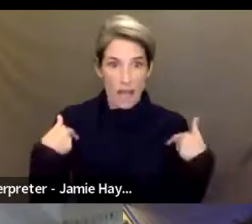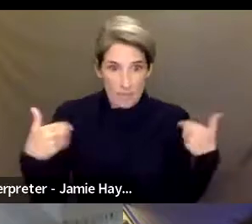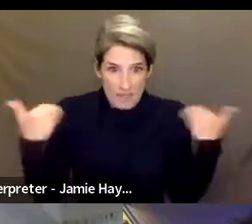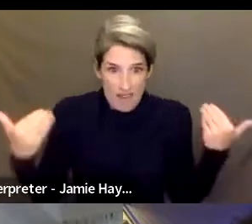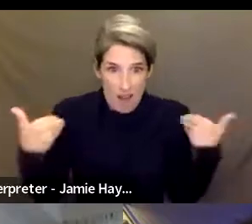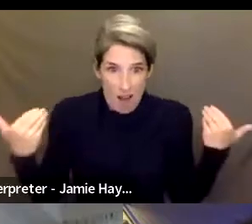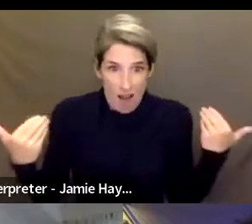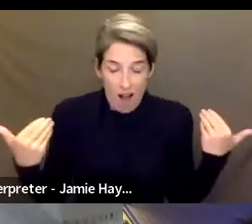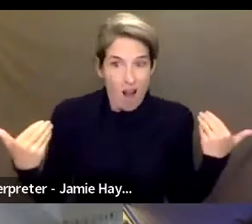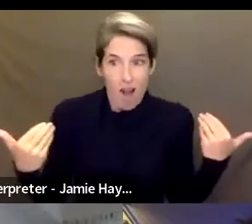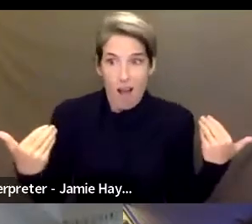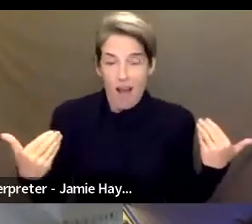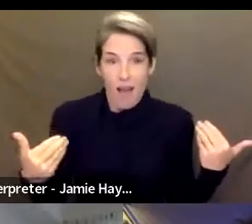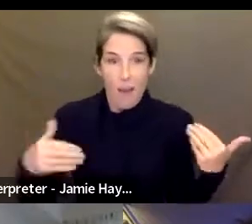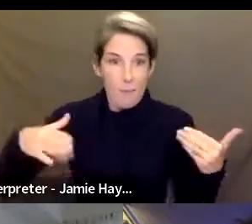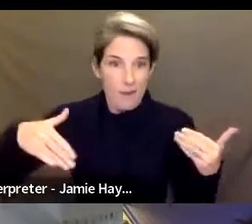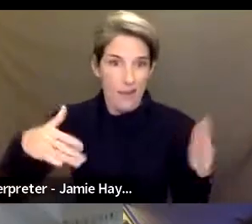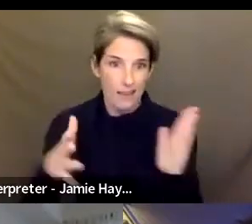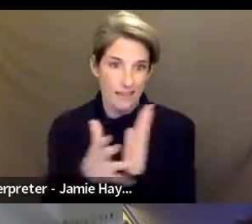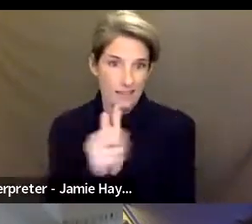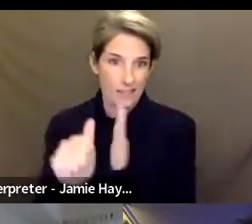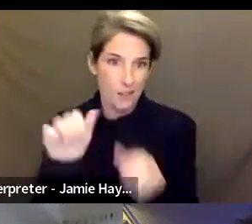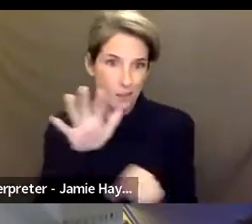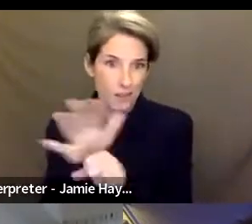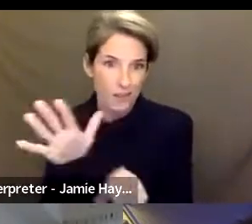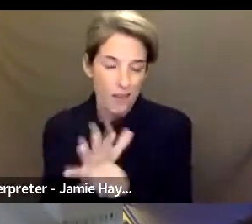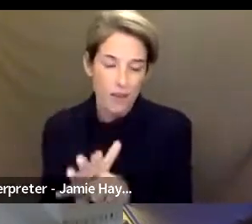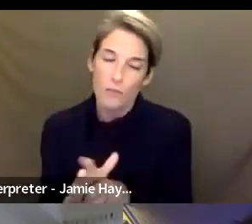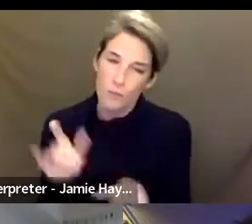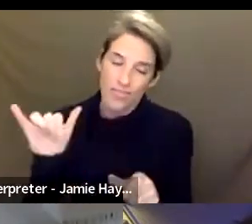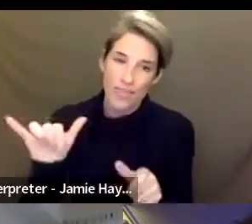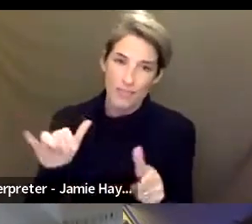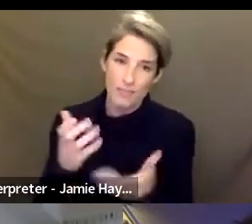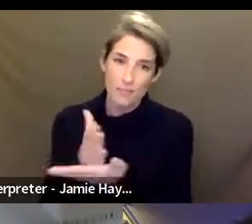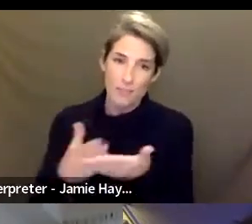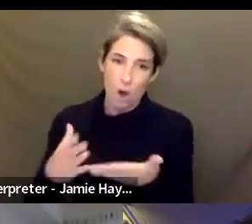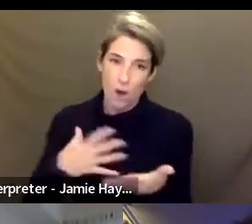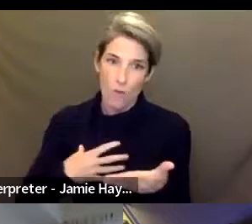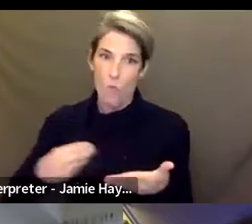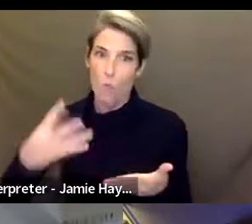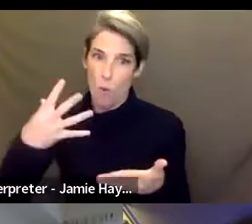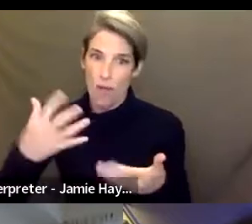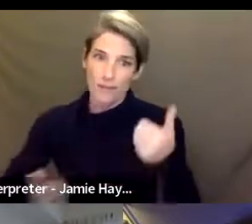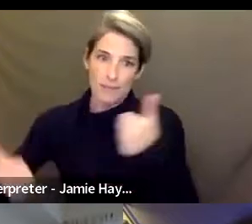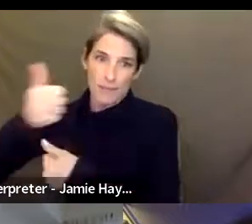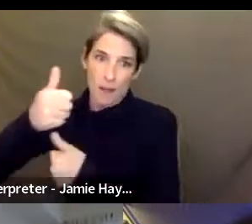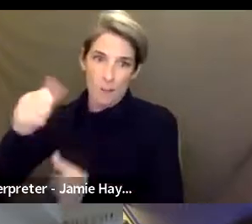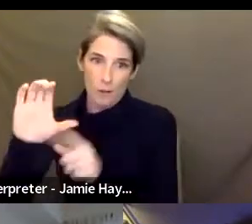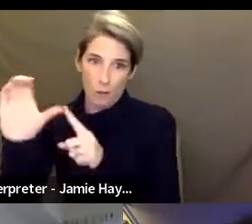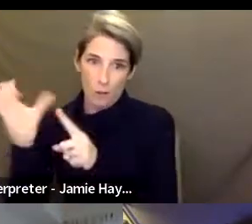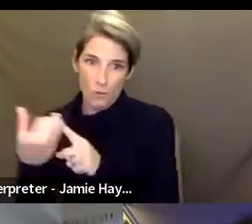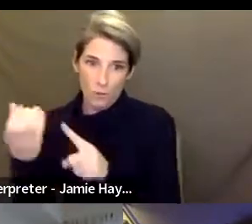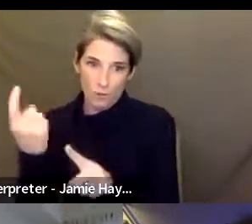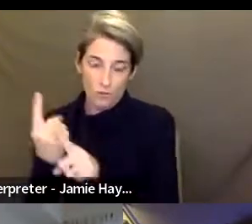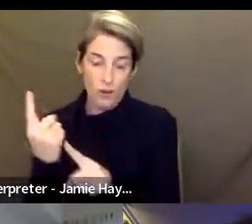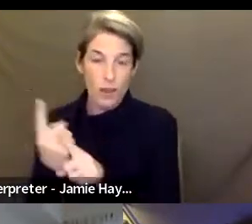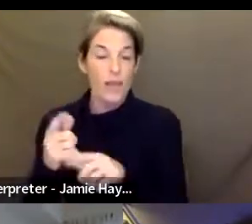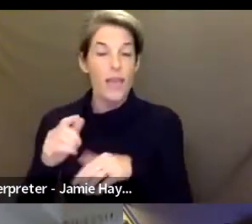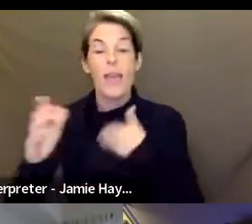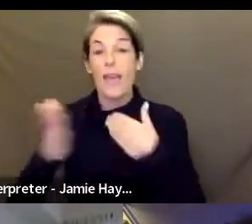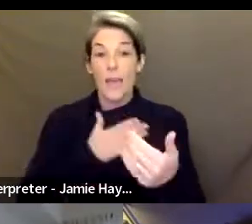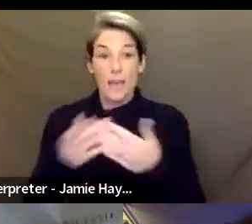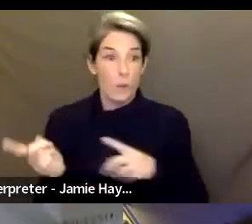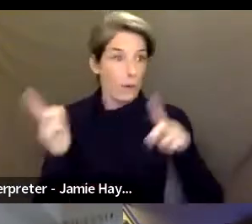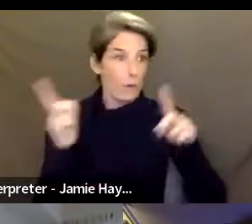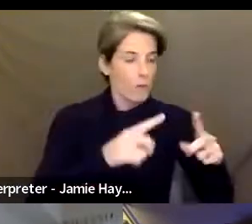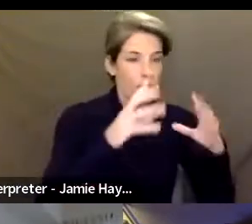too young. You got to pay your dues first. But I was so excited, and I go to so many of these meetings, and I would lay out all